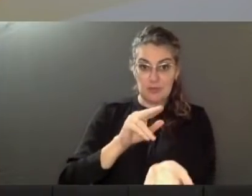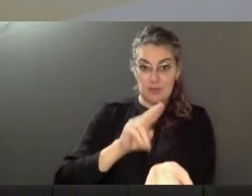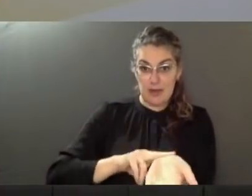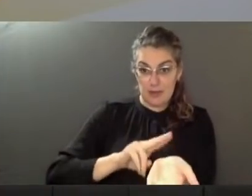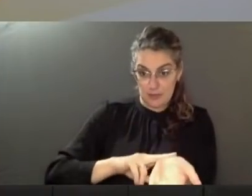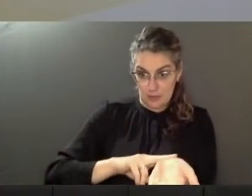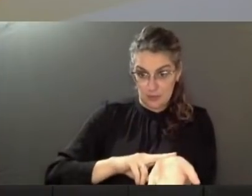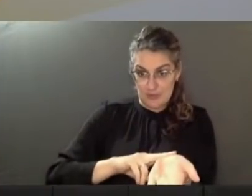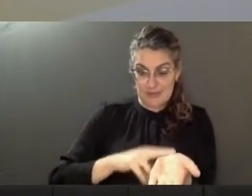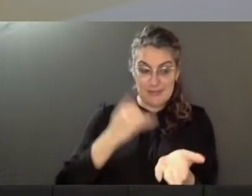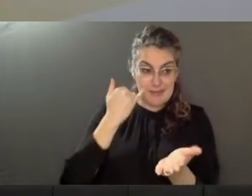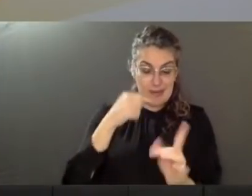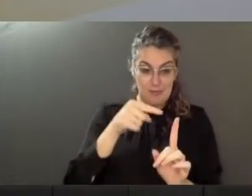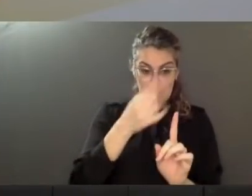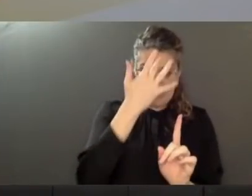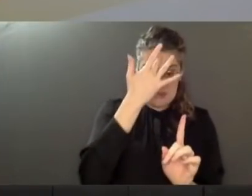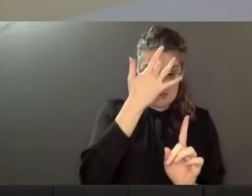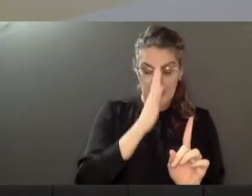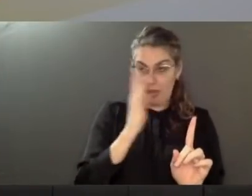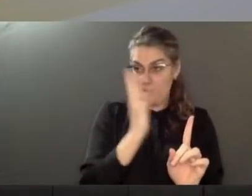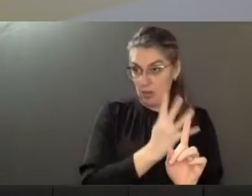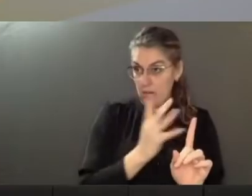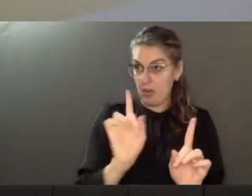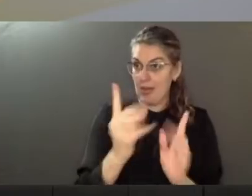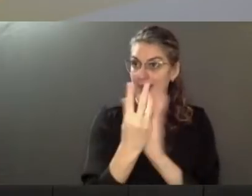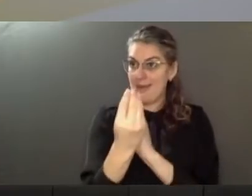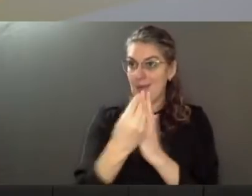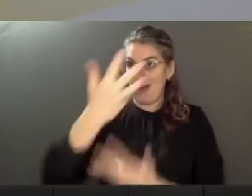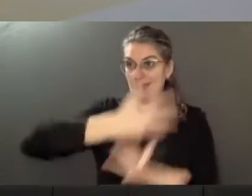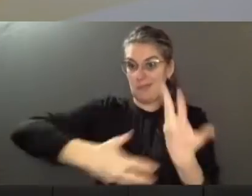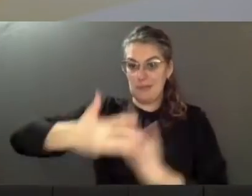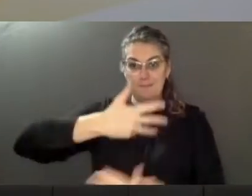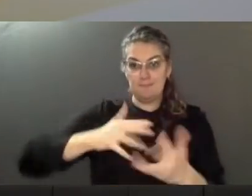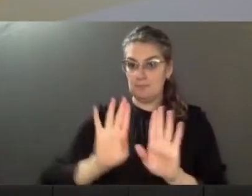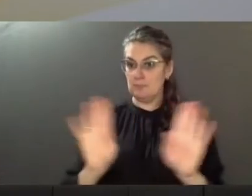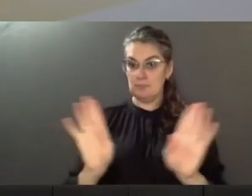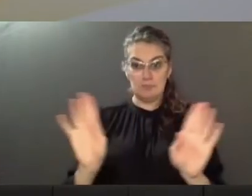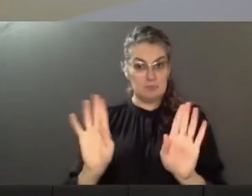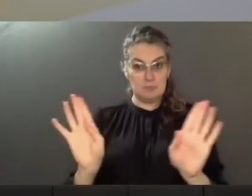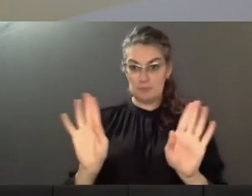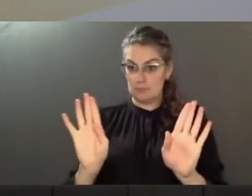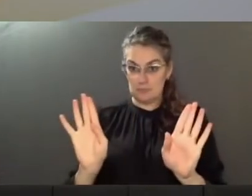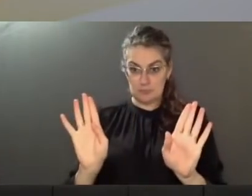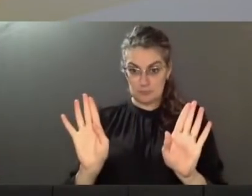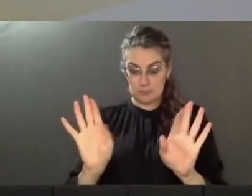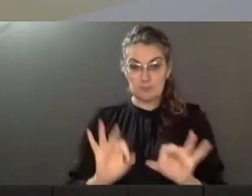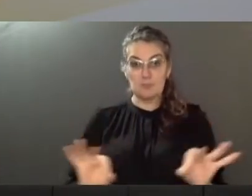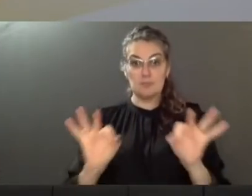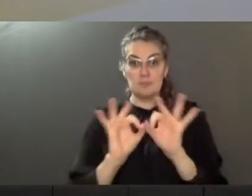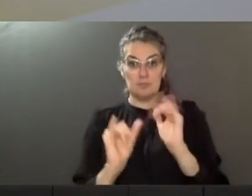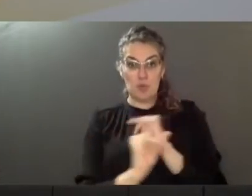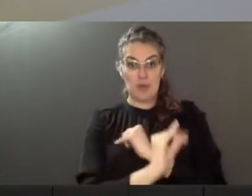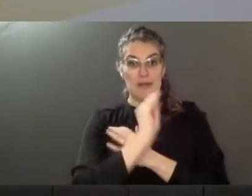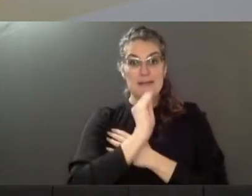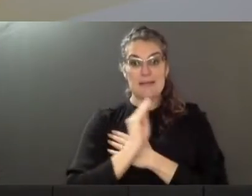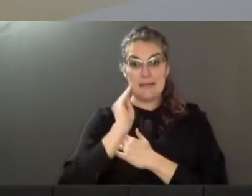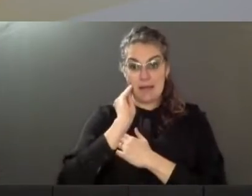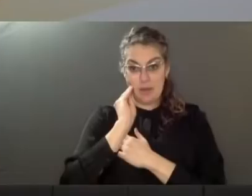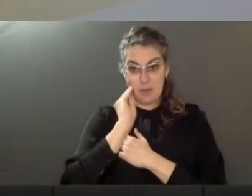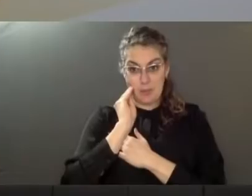that's just a reminder to everyone as we get into COVID fatigue